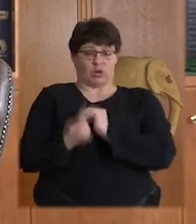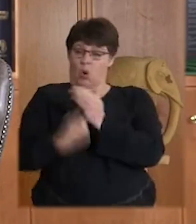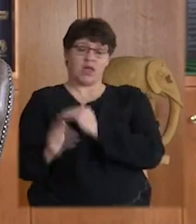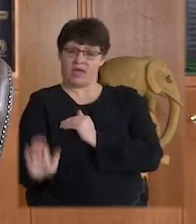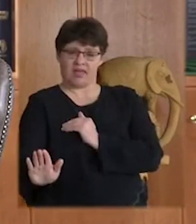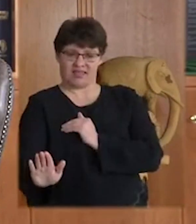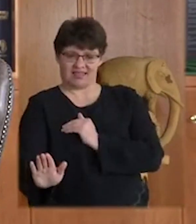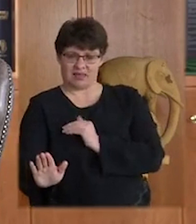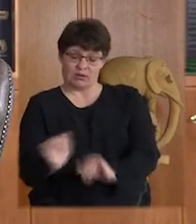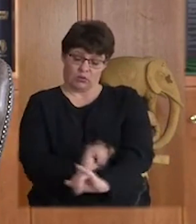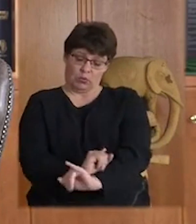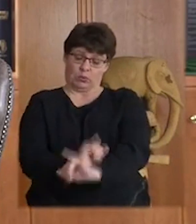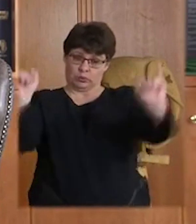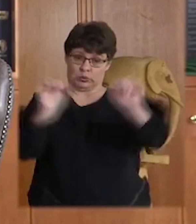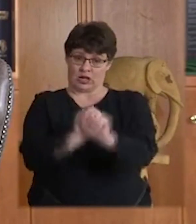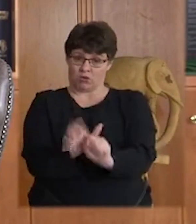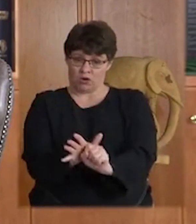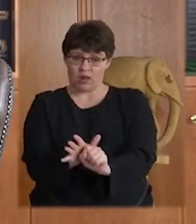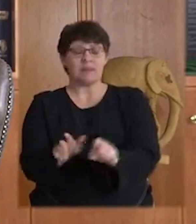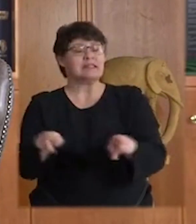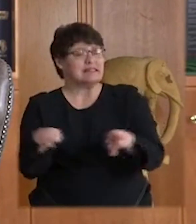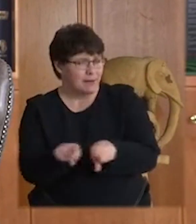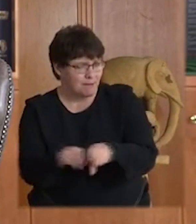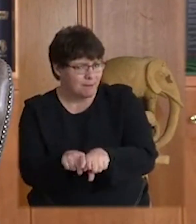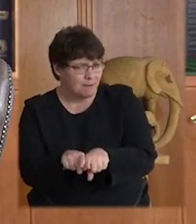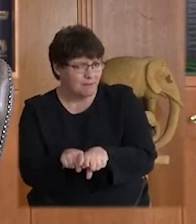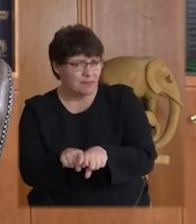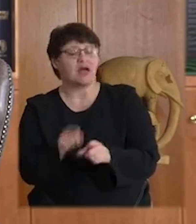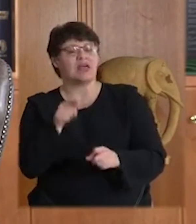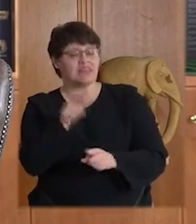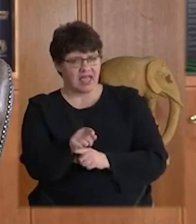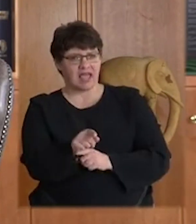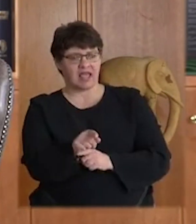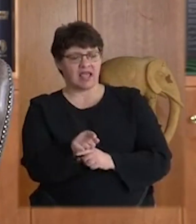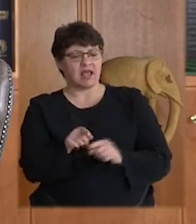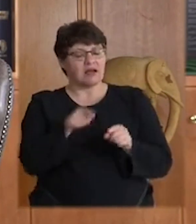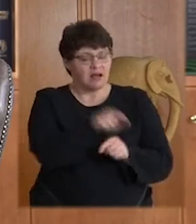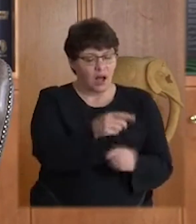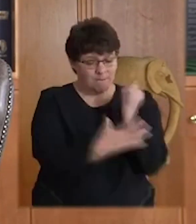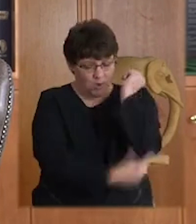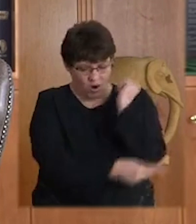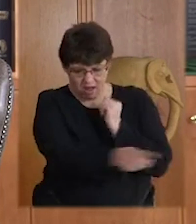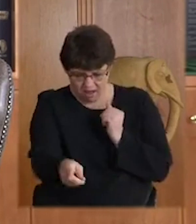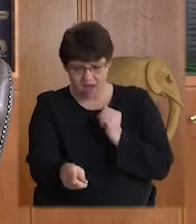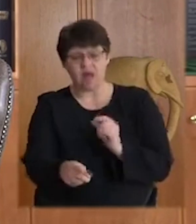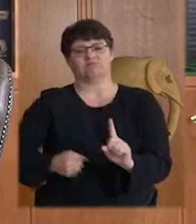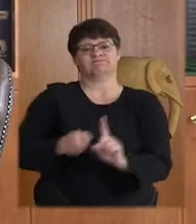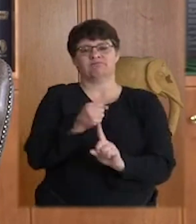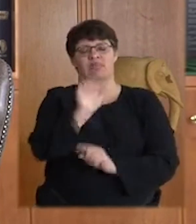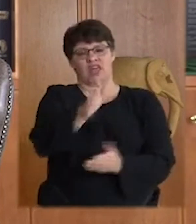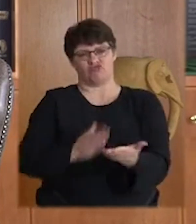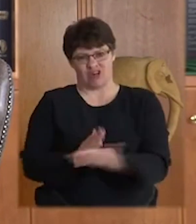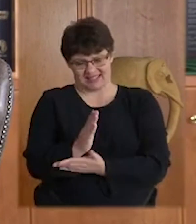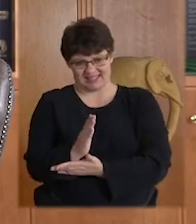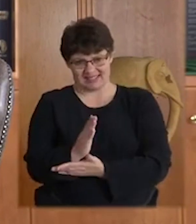worst effects of this pandemic, but to champion the interests of the poor and